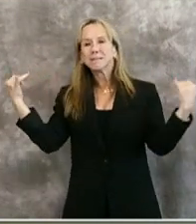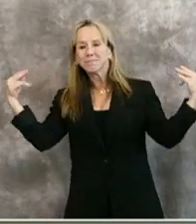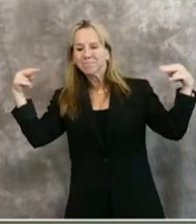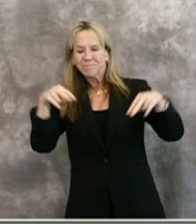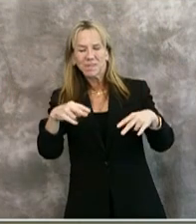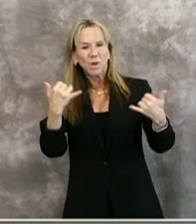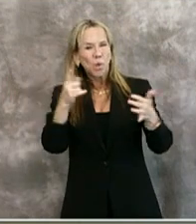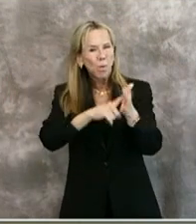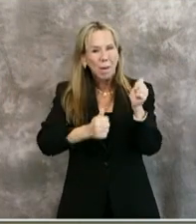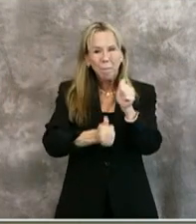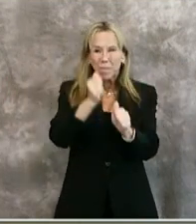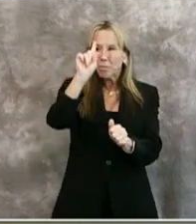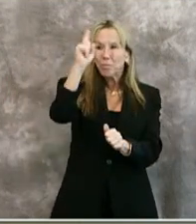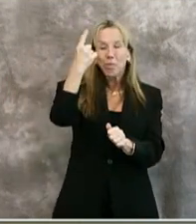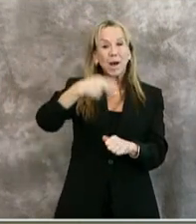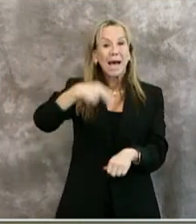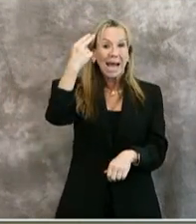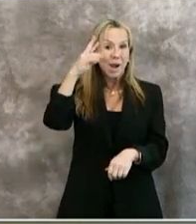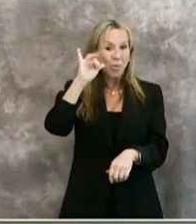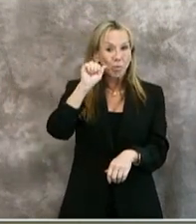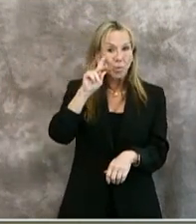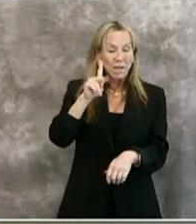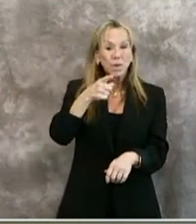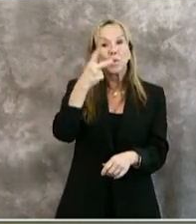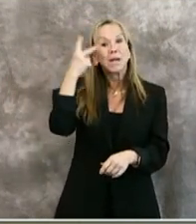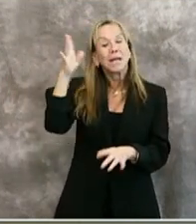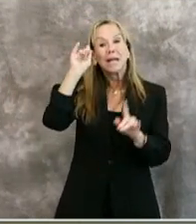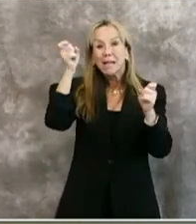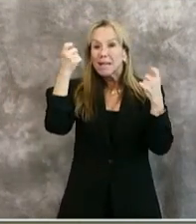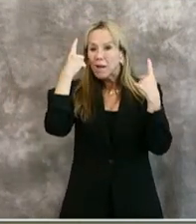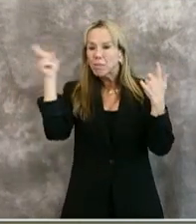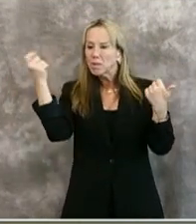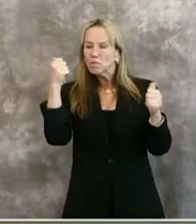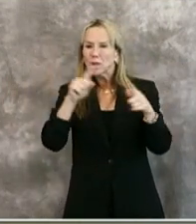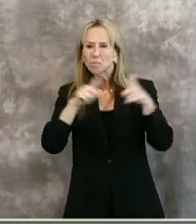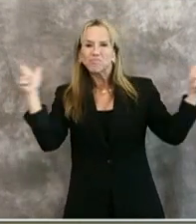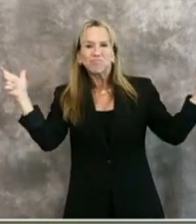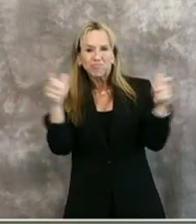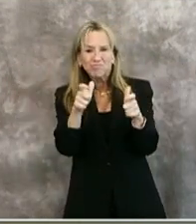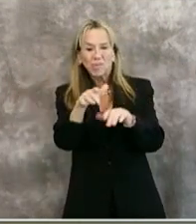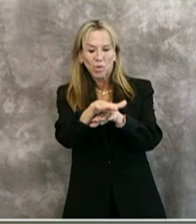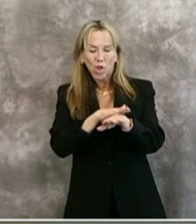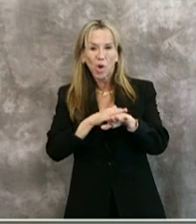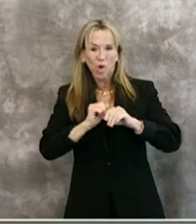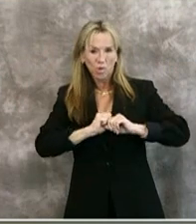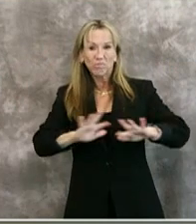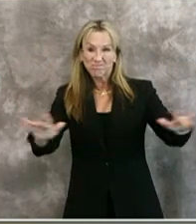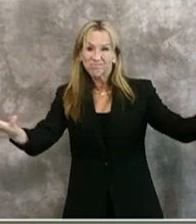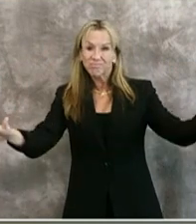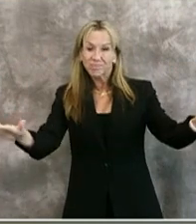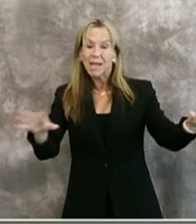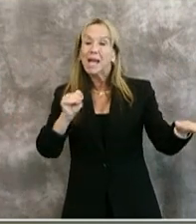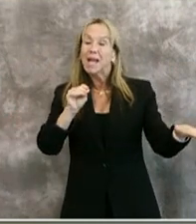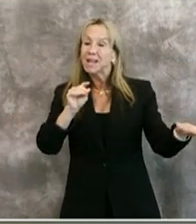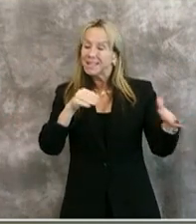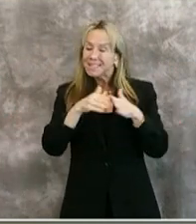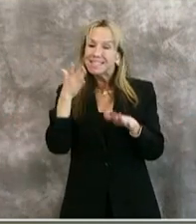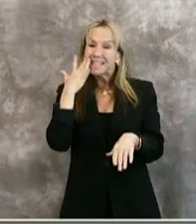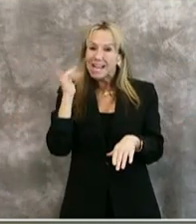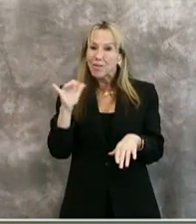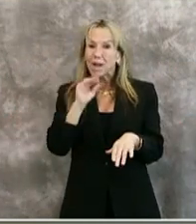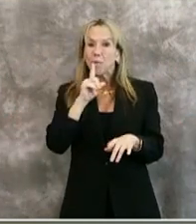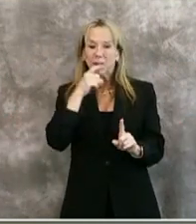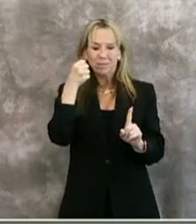risk. We saw the governor today taking action to try and slow the spread throughout California, in particular in the most